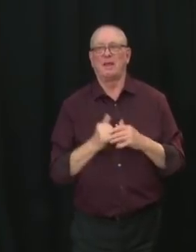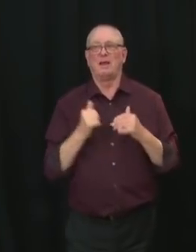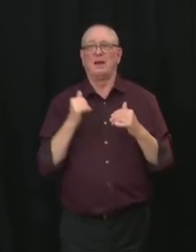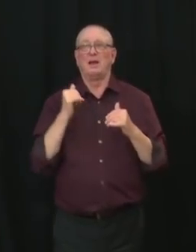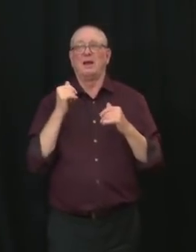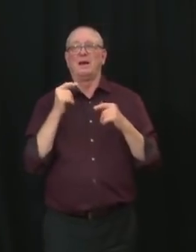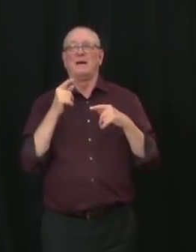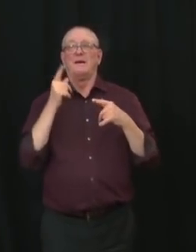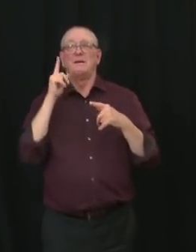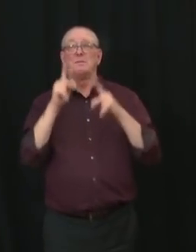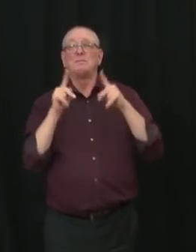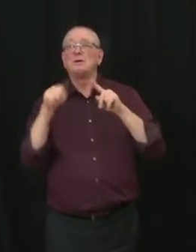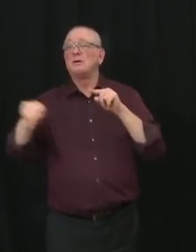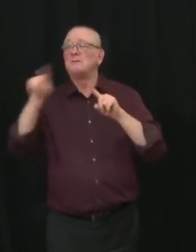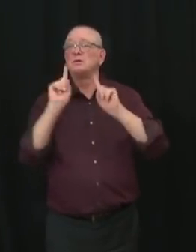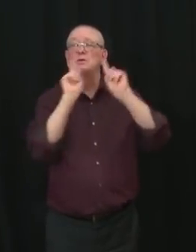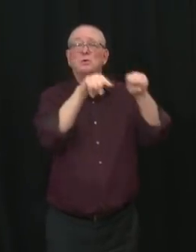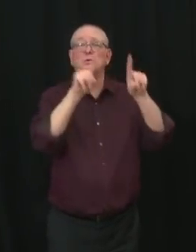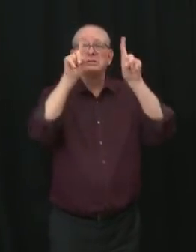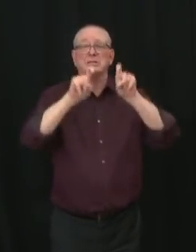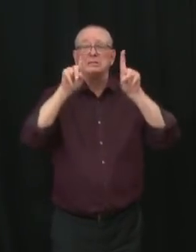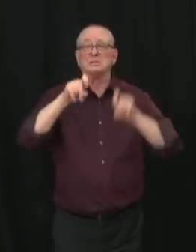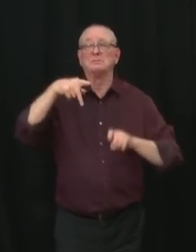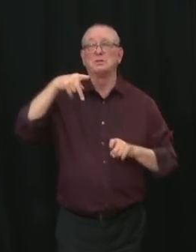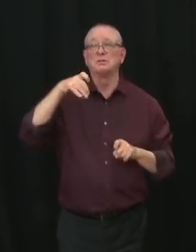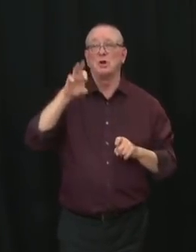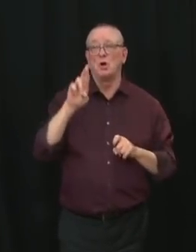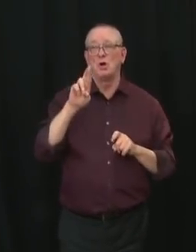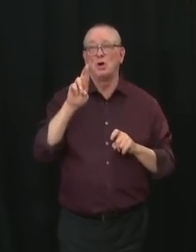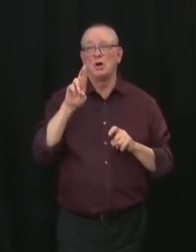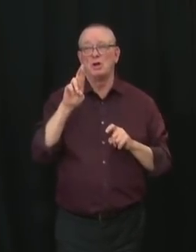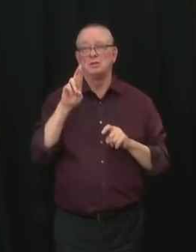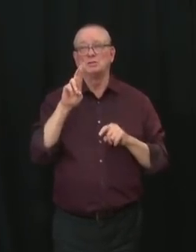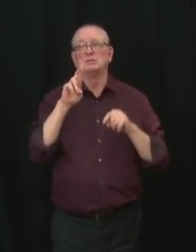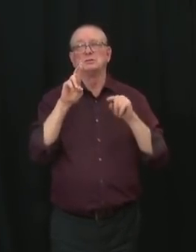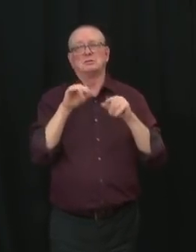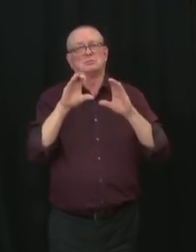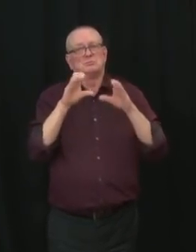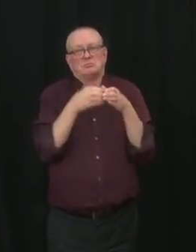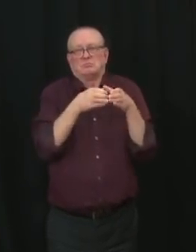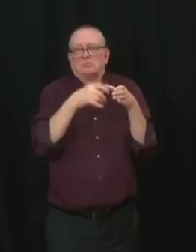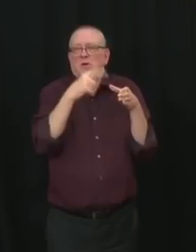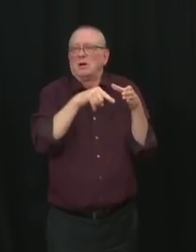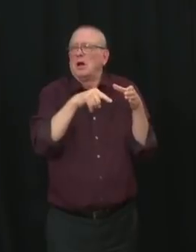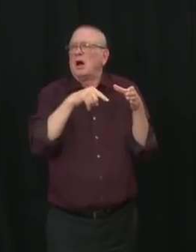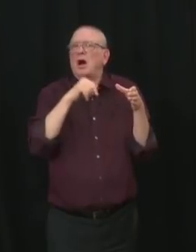who have clinical risk factors for severe outcomes and those who live or work